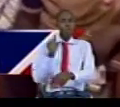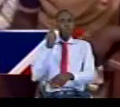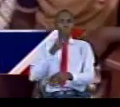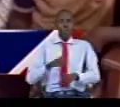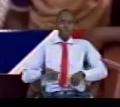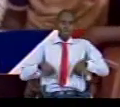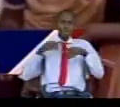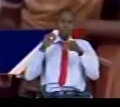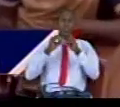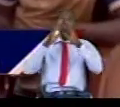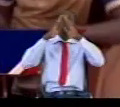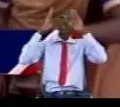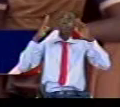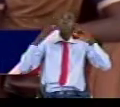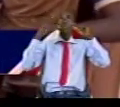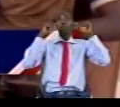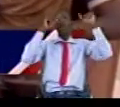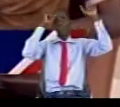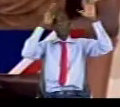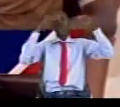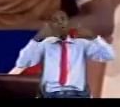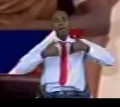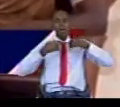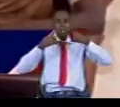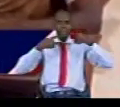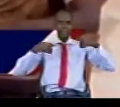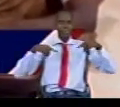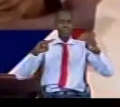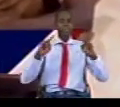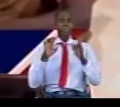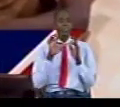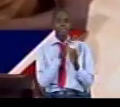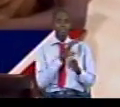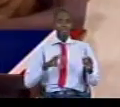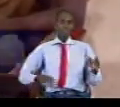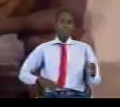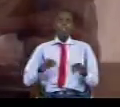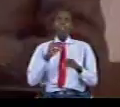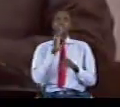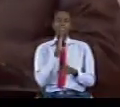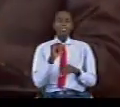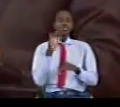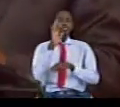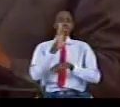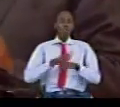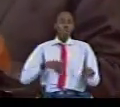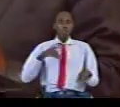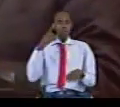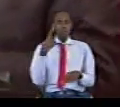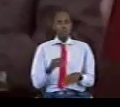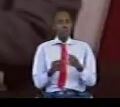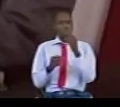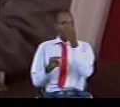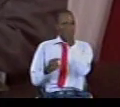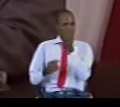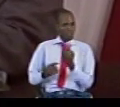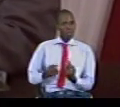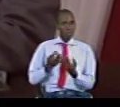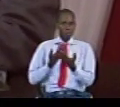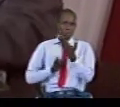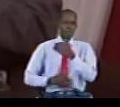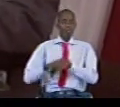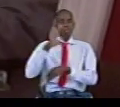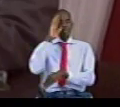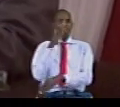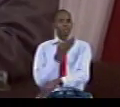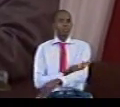has declared him. Jesus is referred to as the only begotten Son. Look at